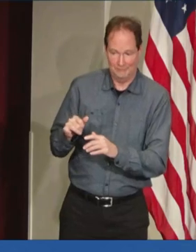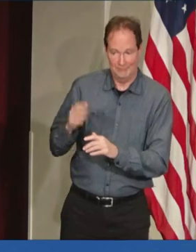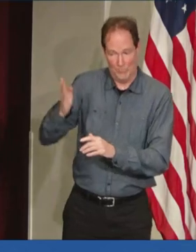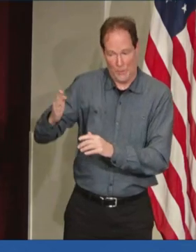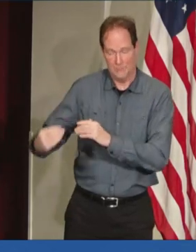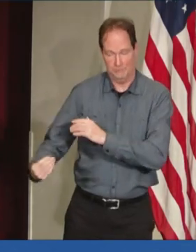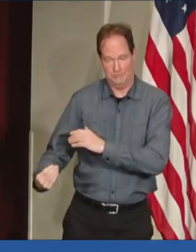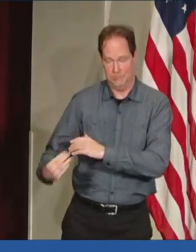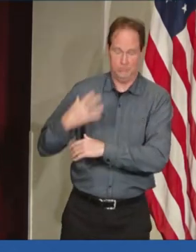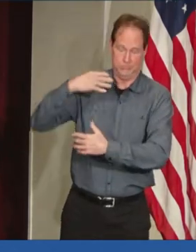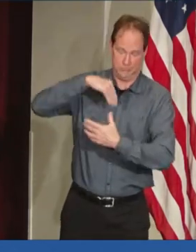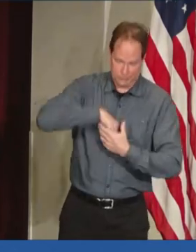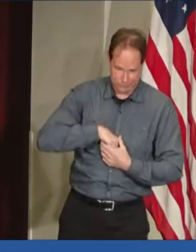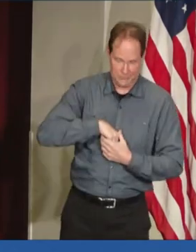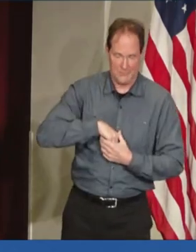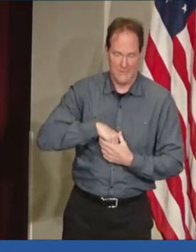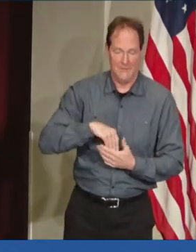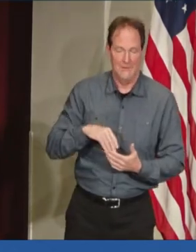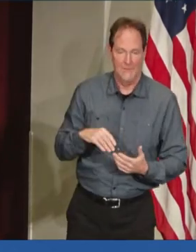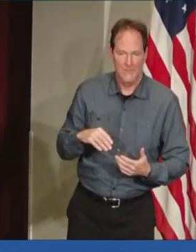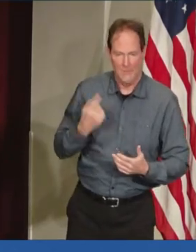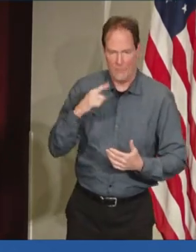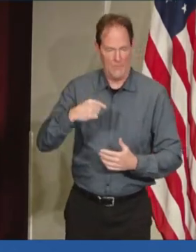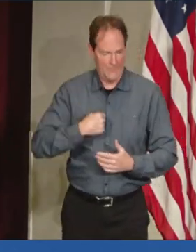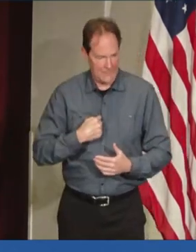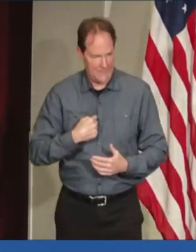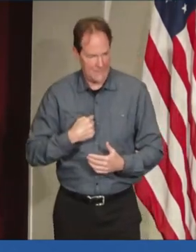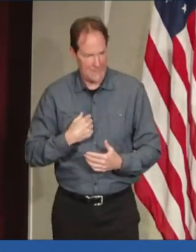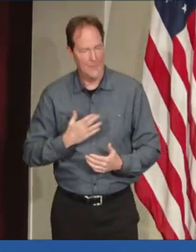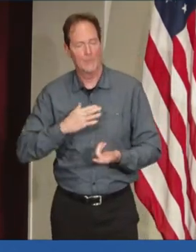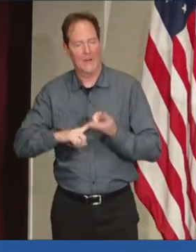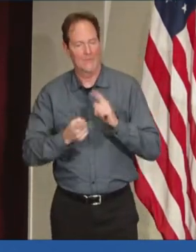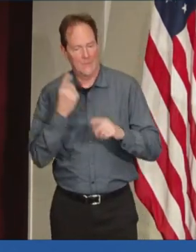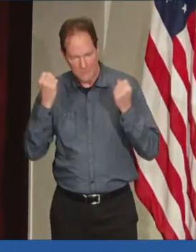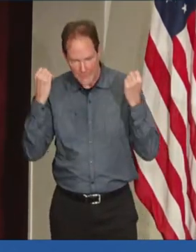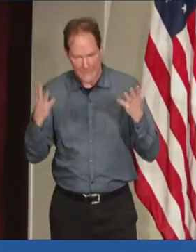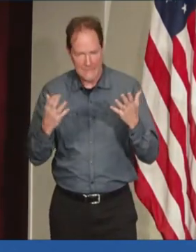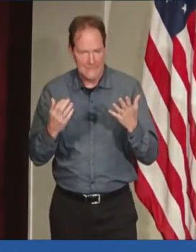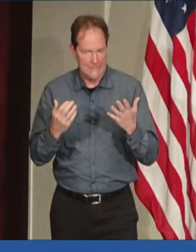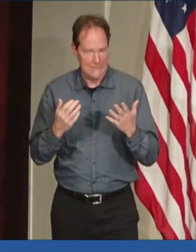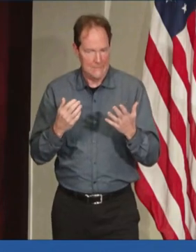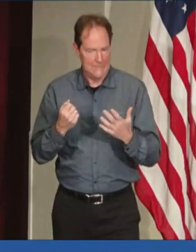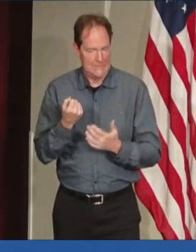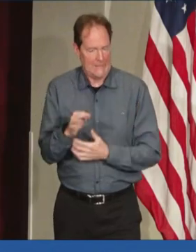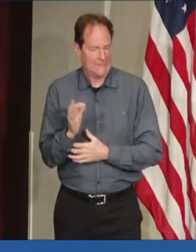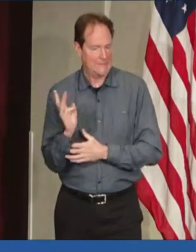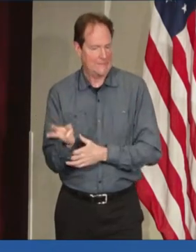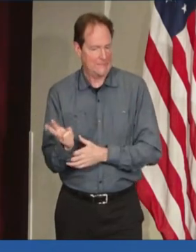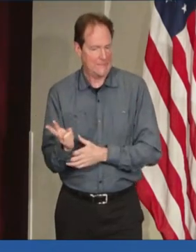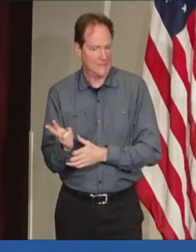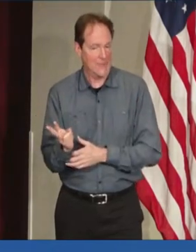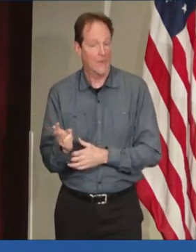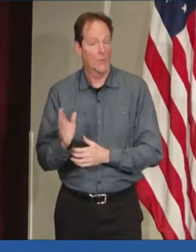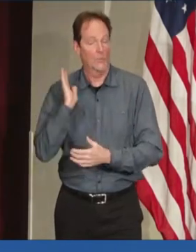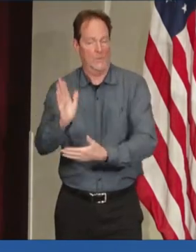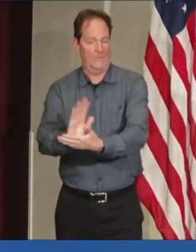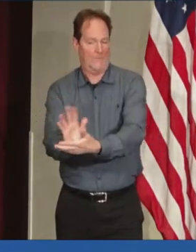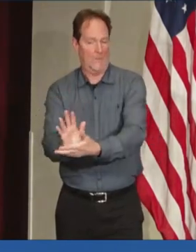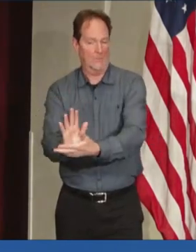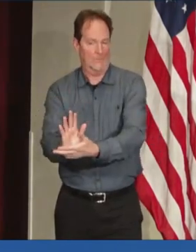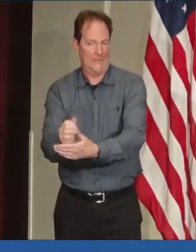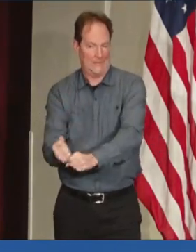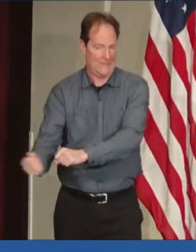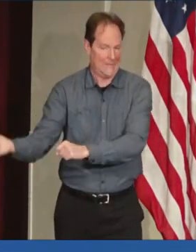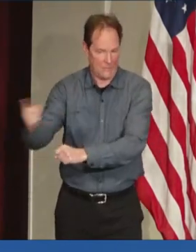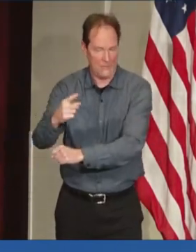I think, you know, for me and many of my friends in the 1960s, and there's a film that's going to be coming out next